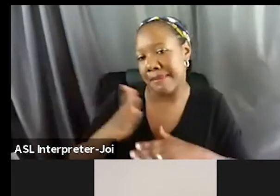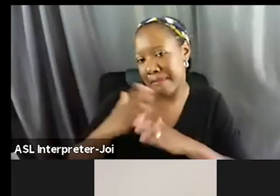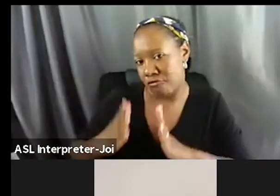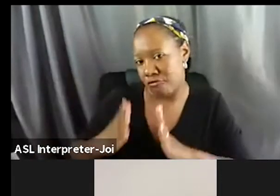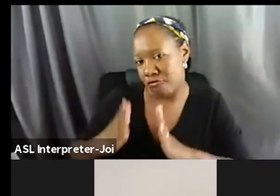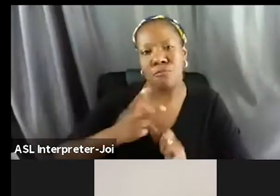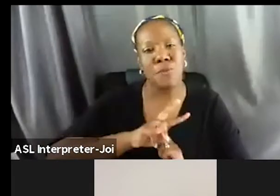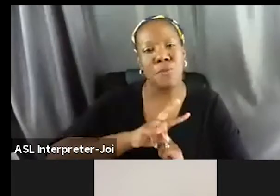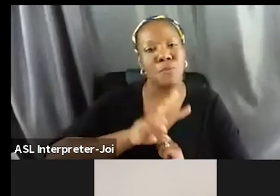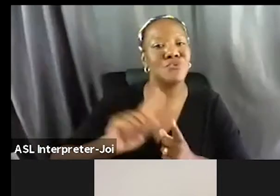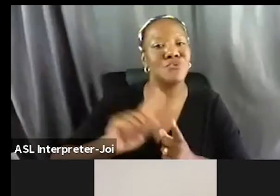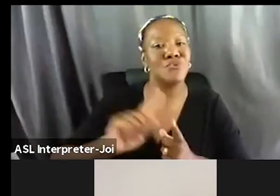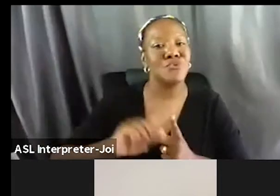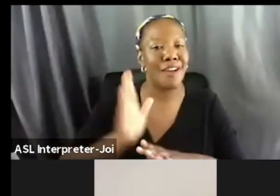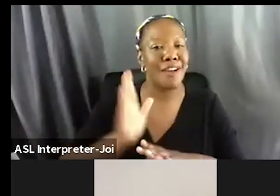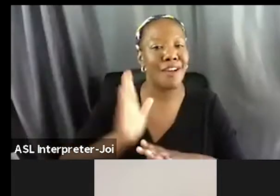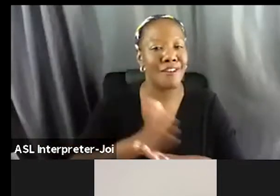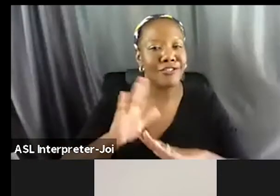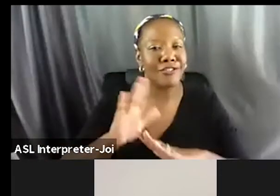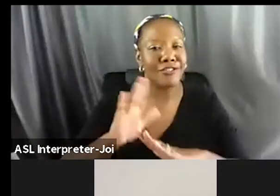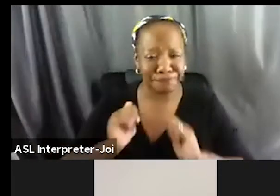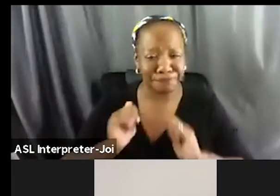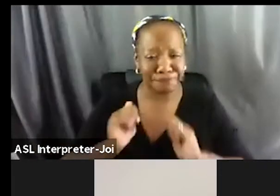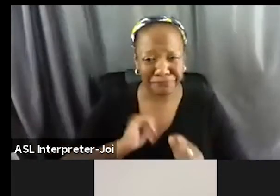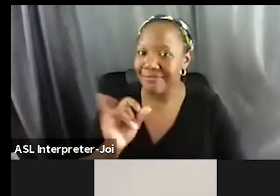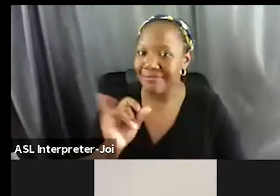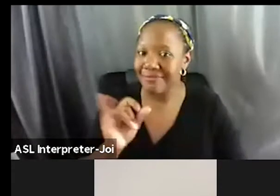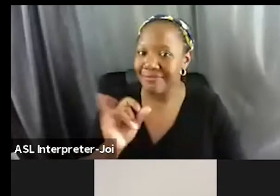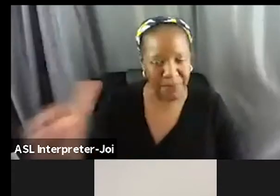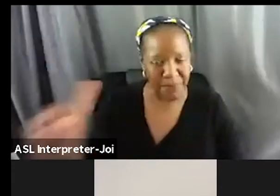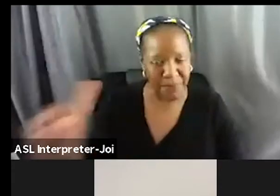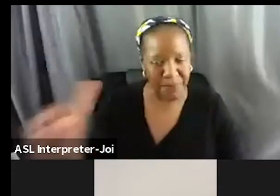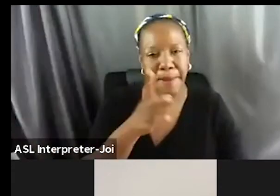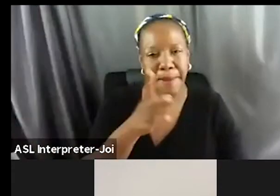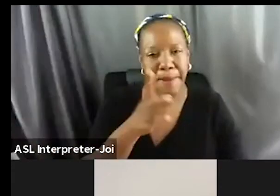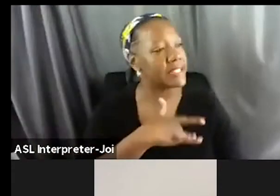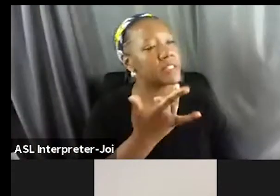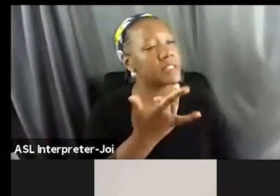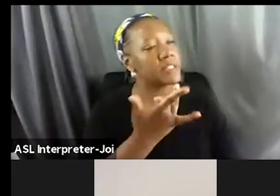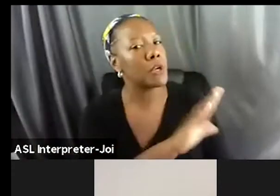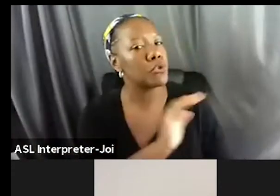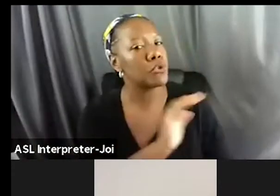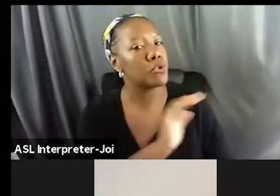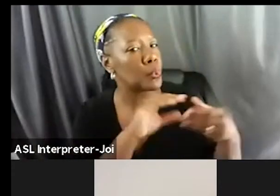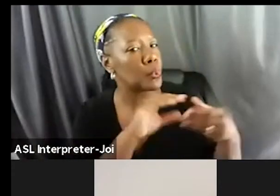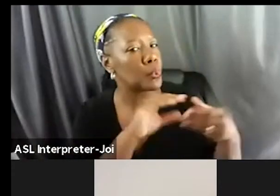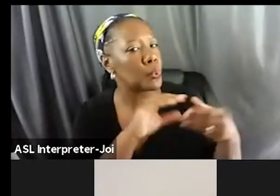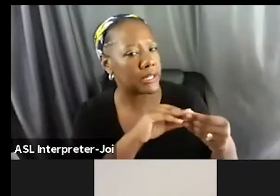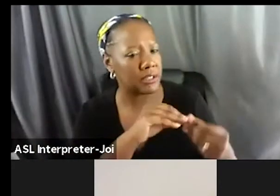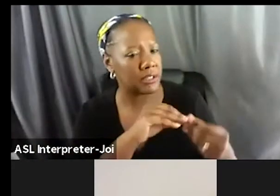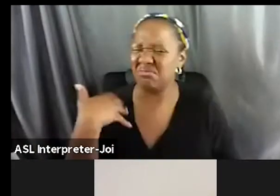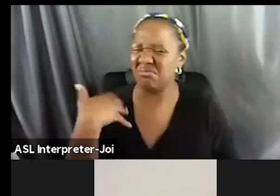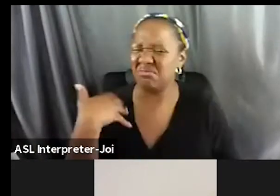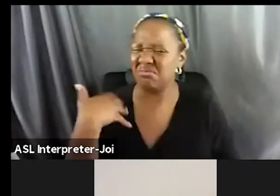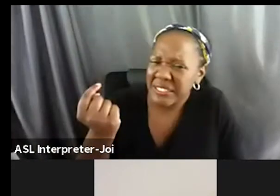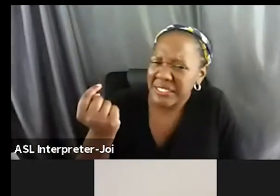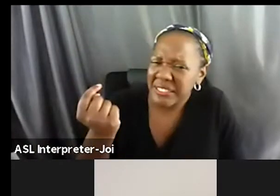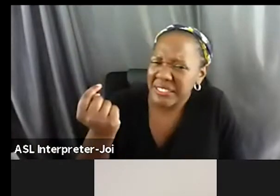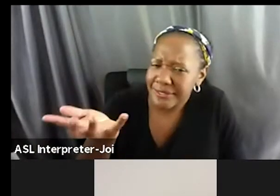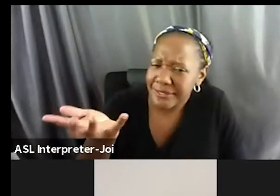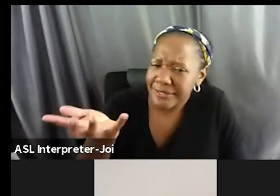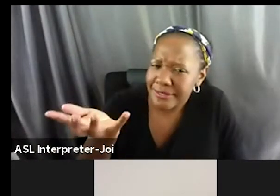said, "What's your story?" And I was like, "What? I don't understand." And it was actually a really